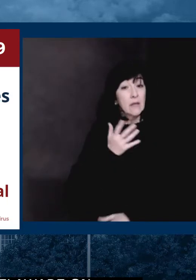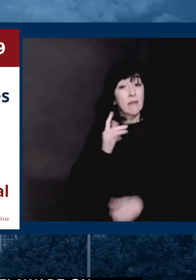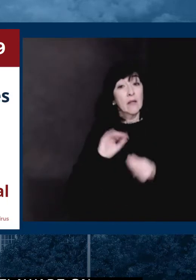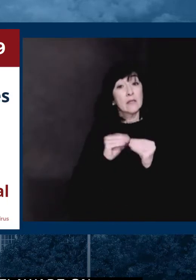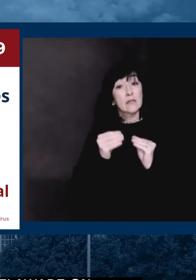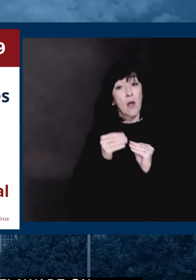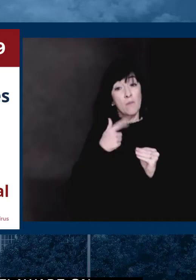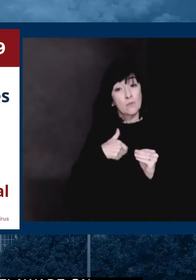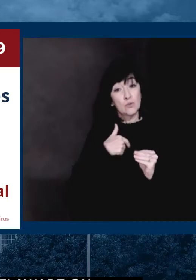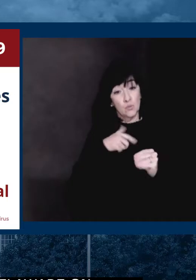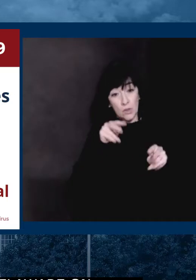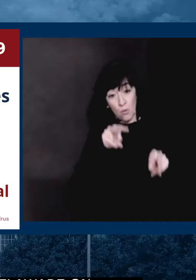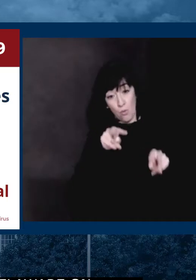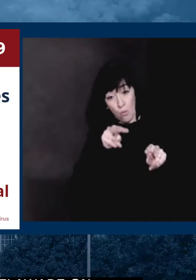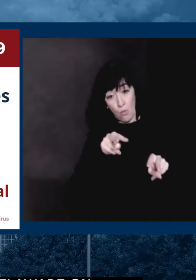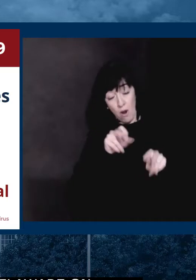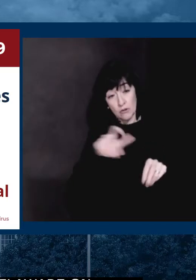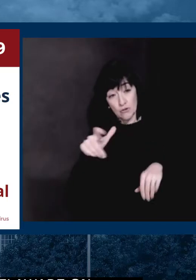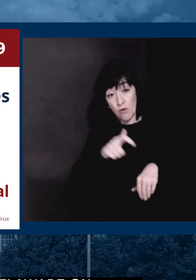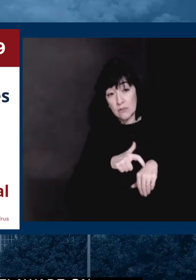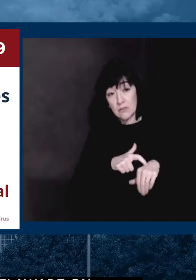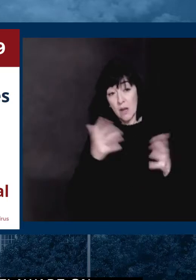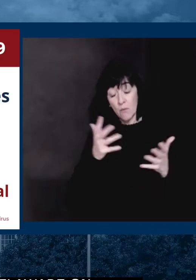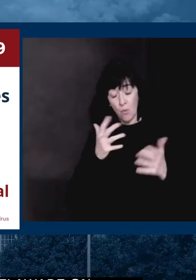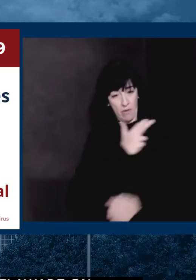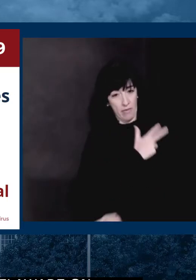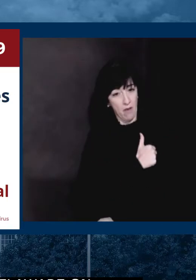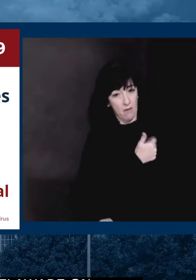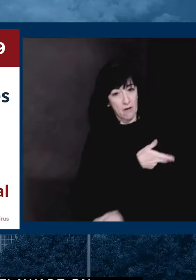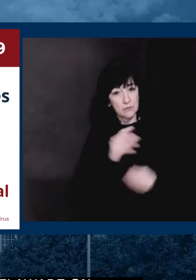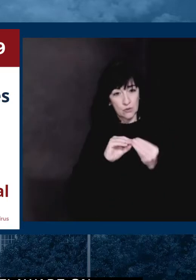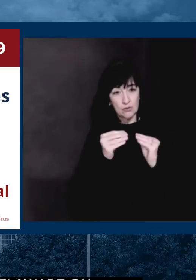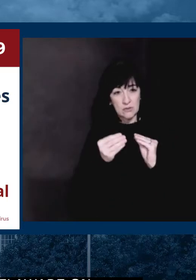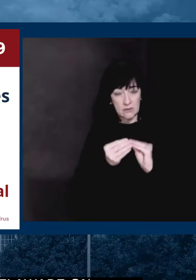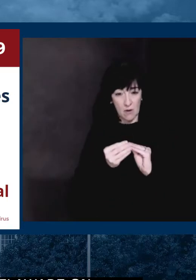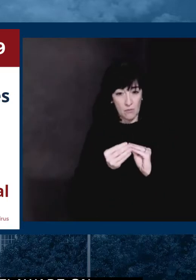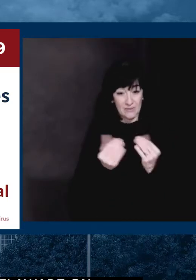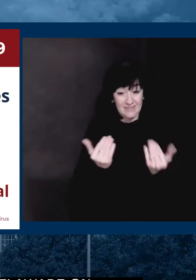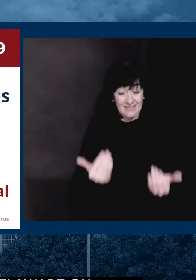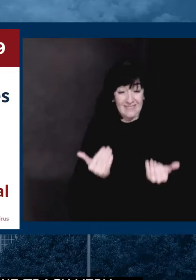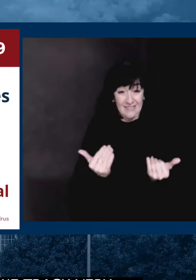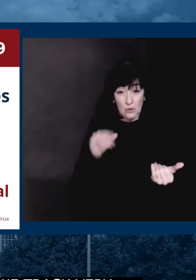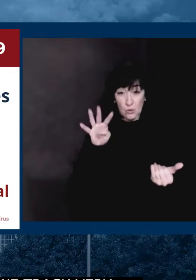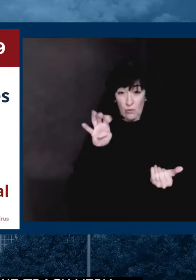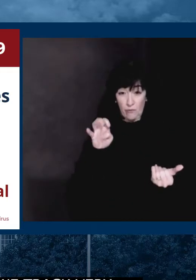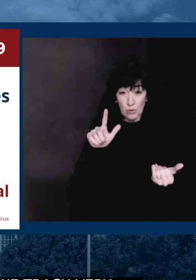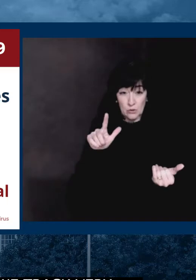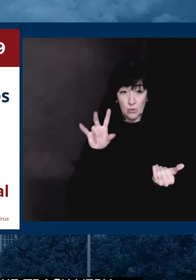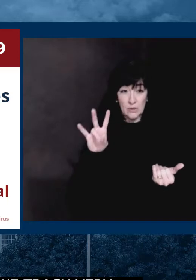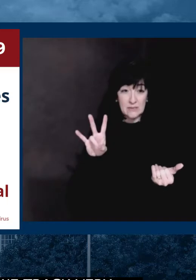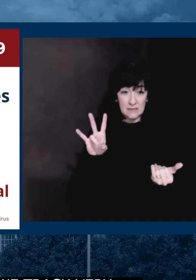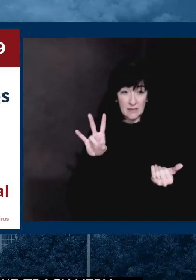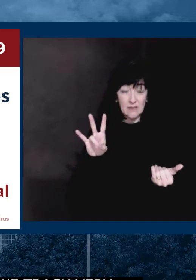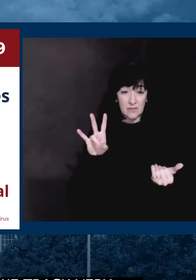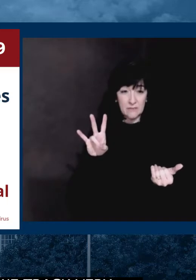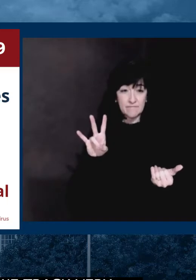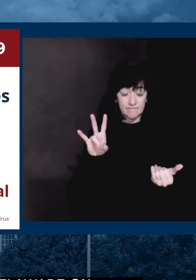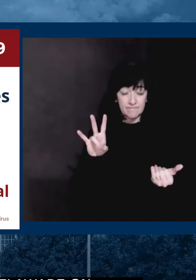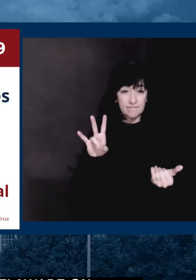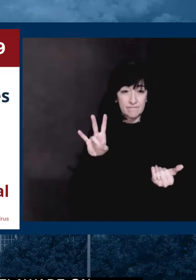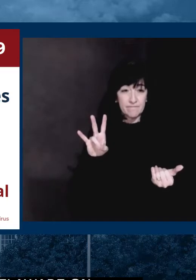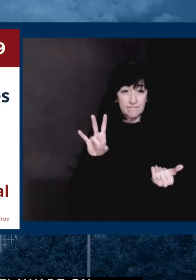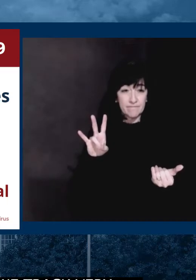and is very concerning is hospitalizations now at 427. It did dip down to just